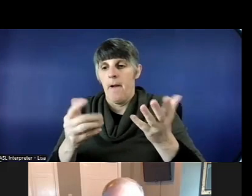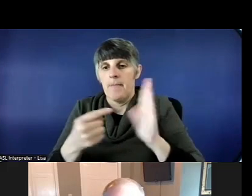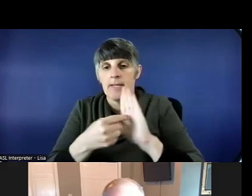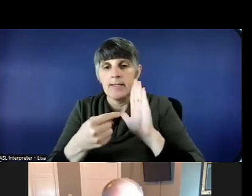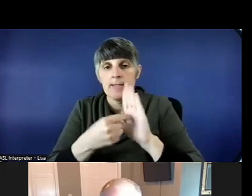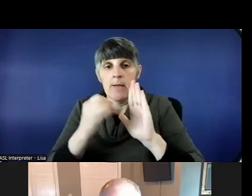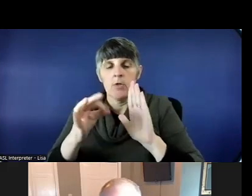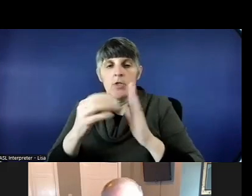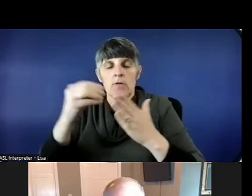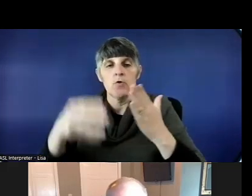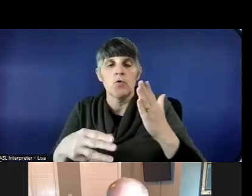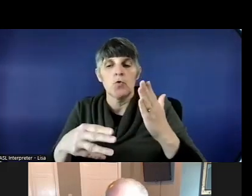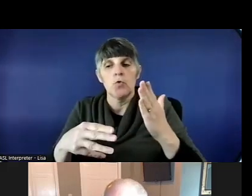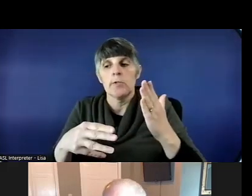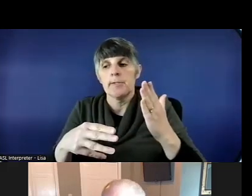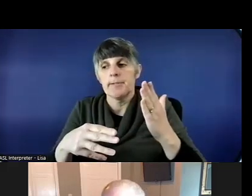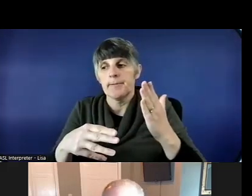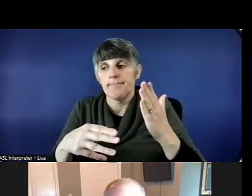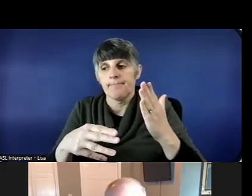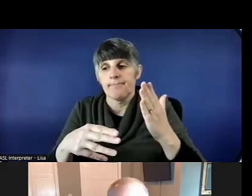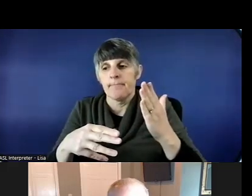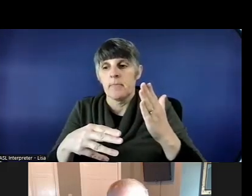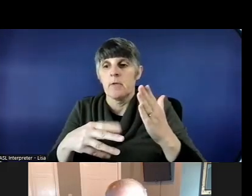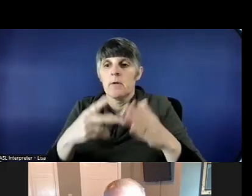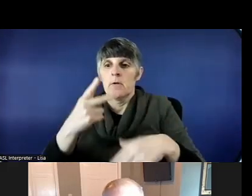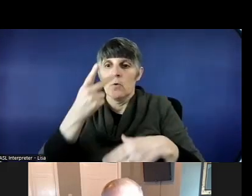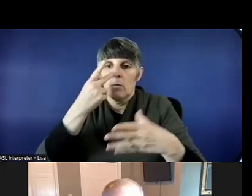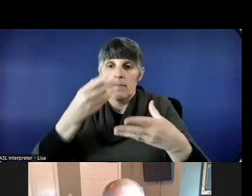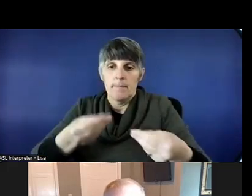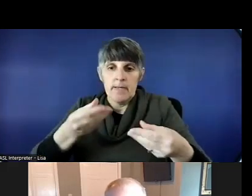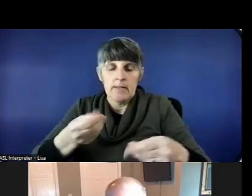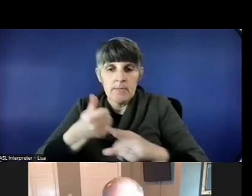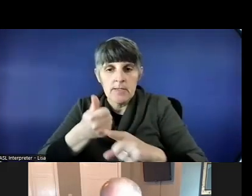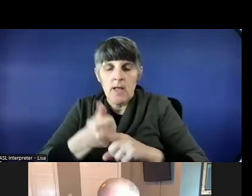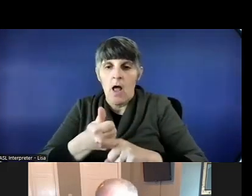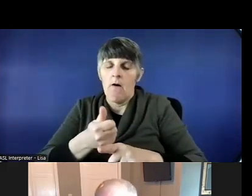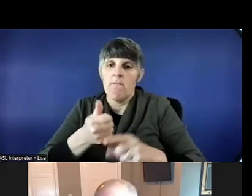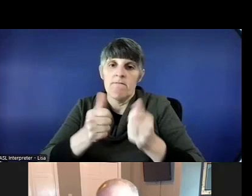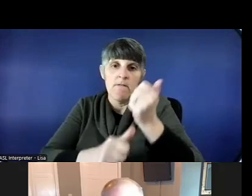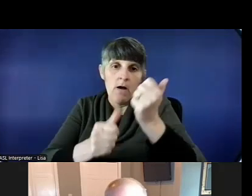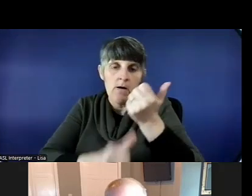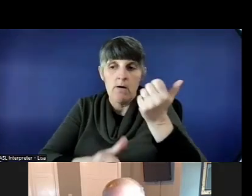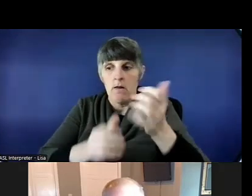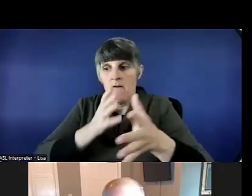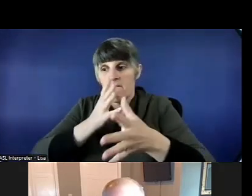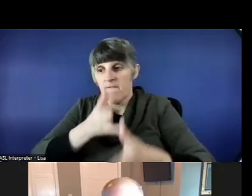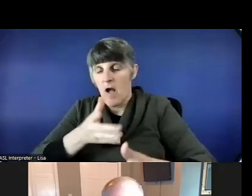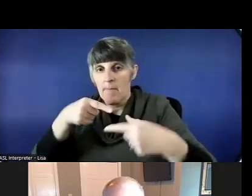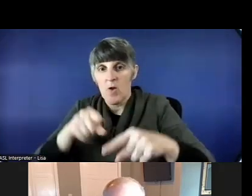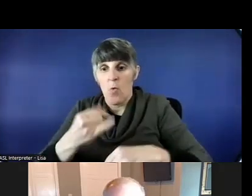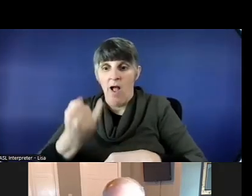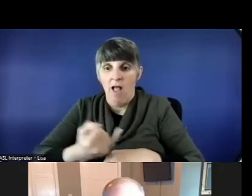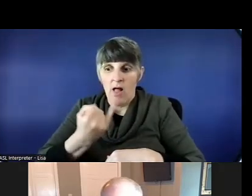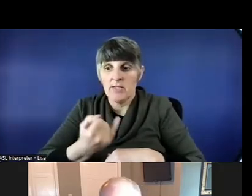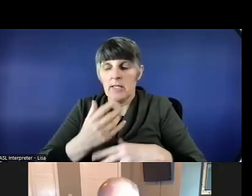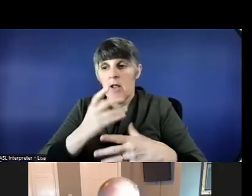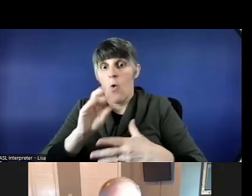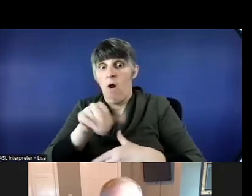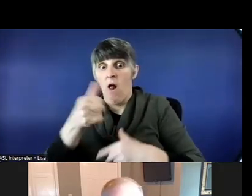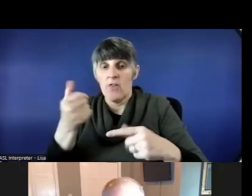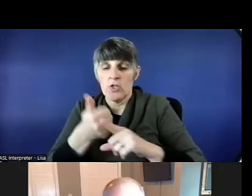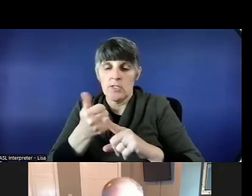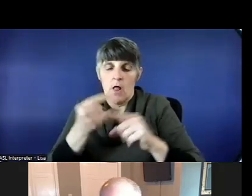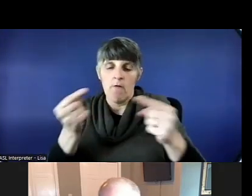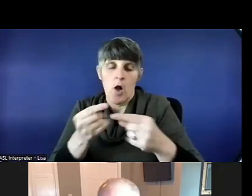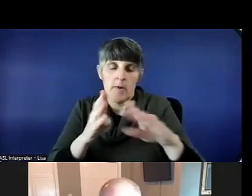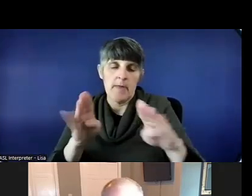examples of students who urinate, defecate, vomit while in seclusion, as well as other self-harming